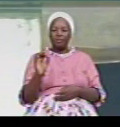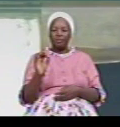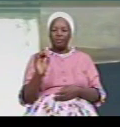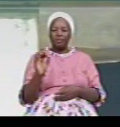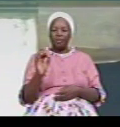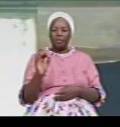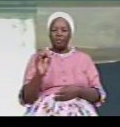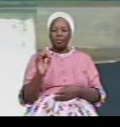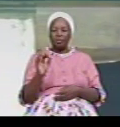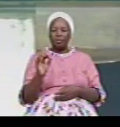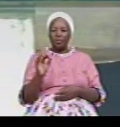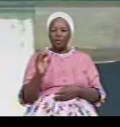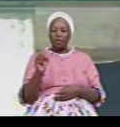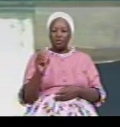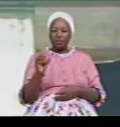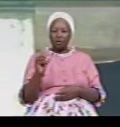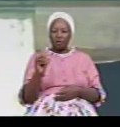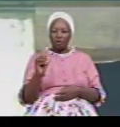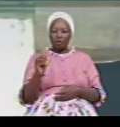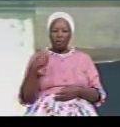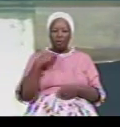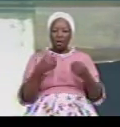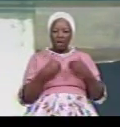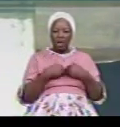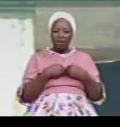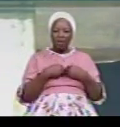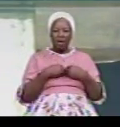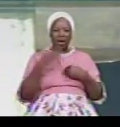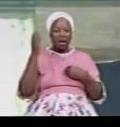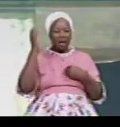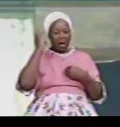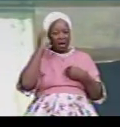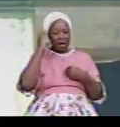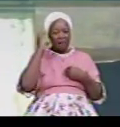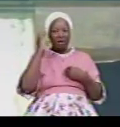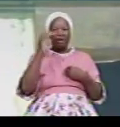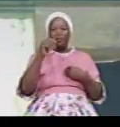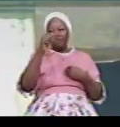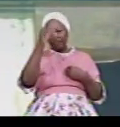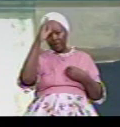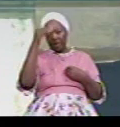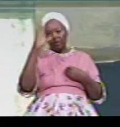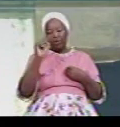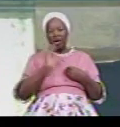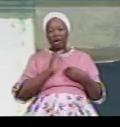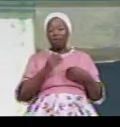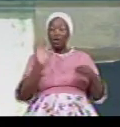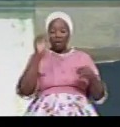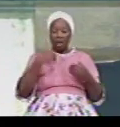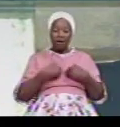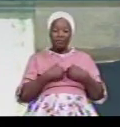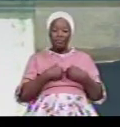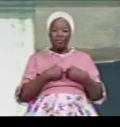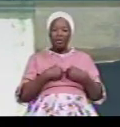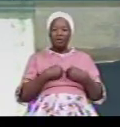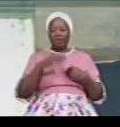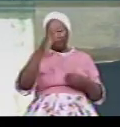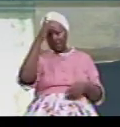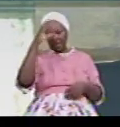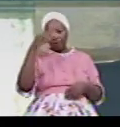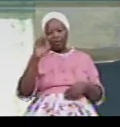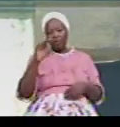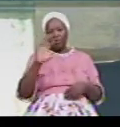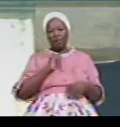Furthermore, we have had fathers of our flesh which corrected us, and we